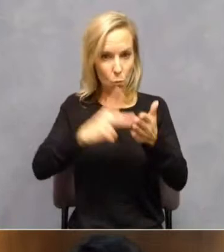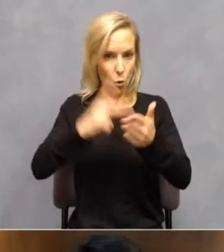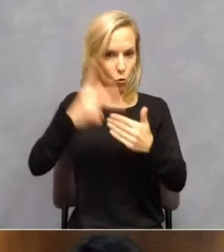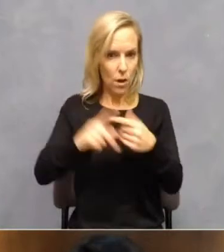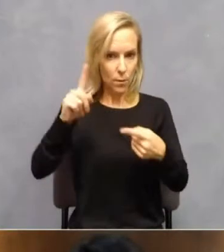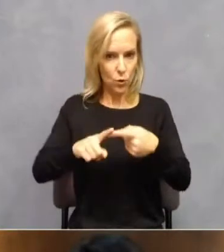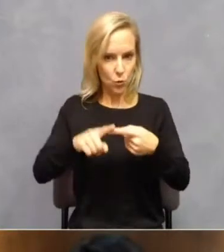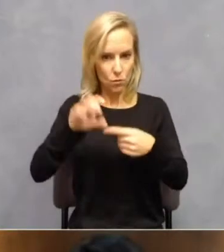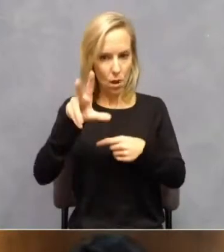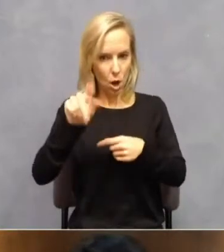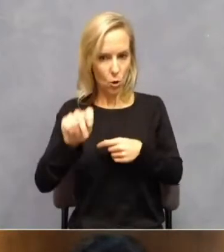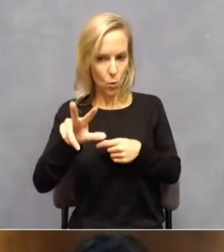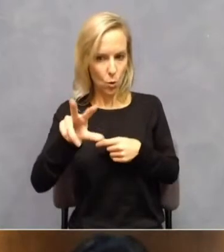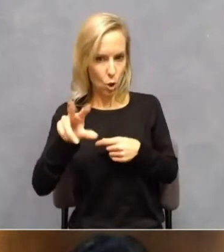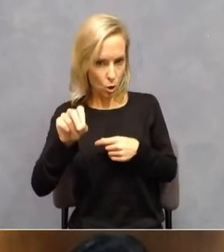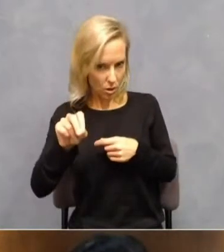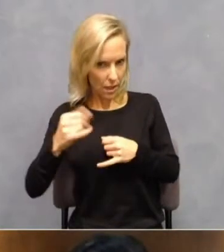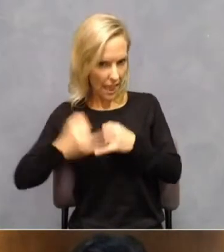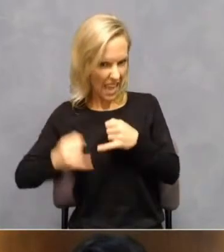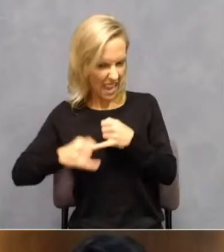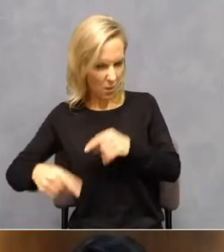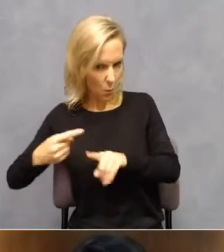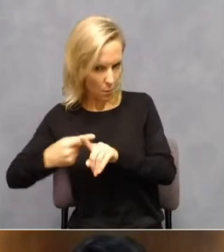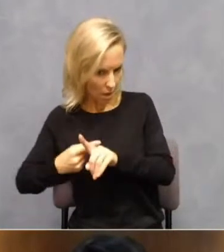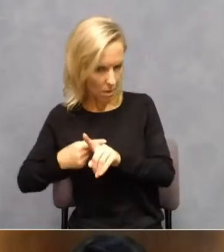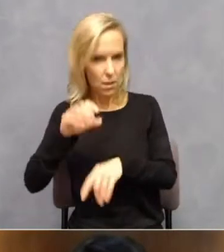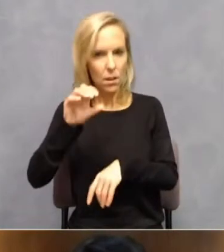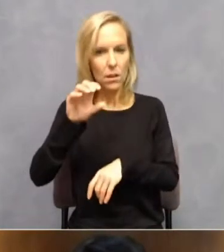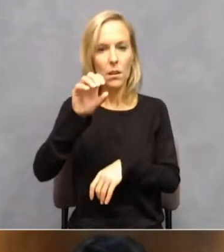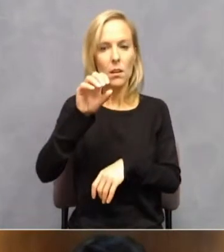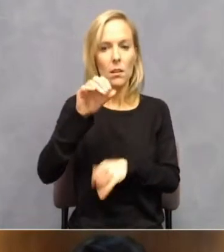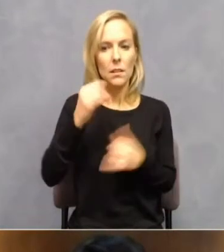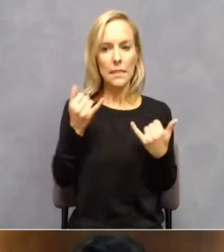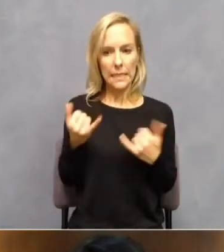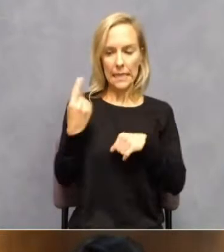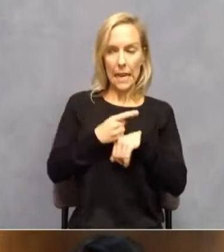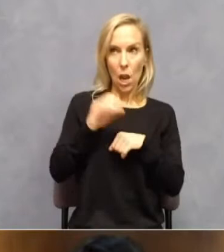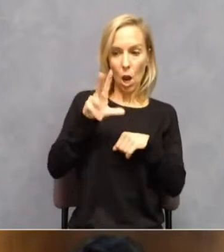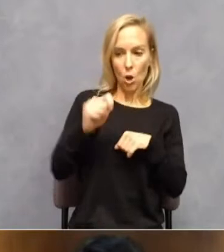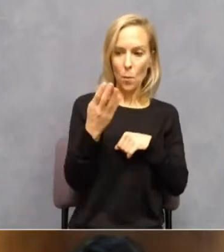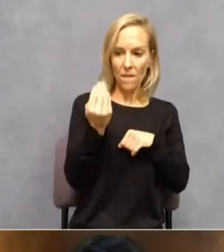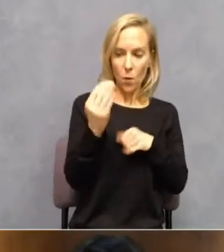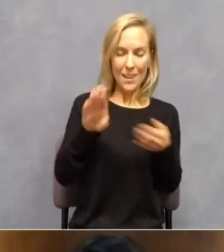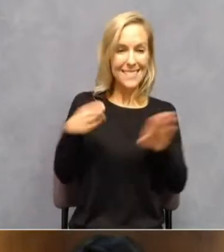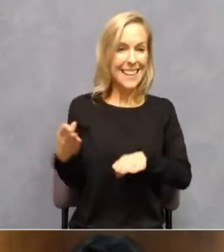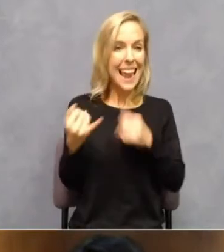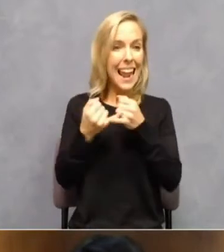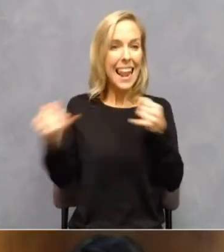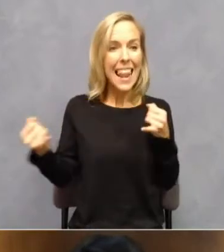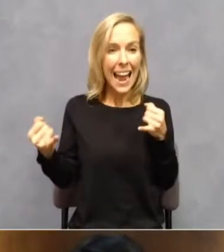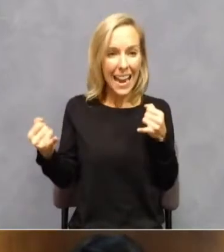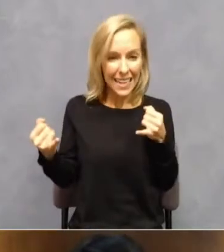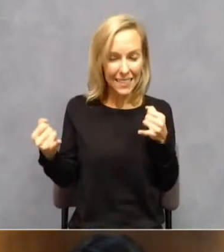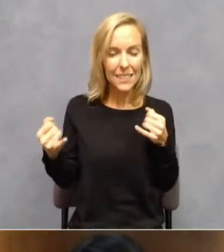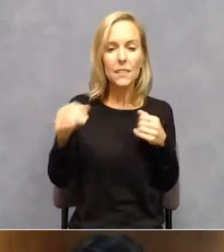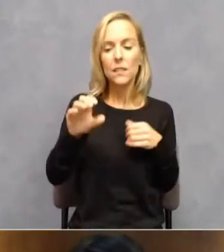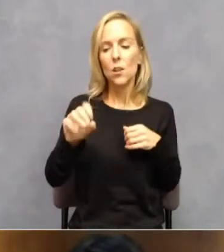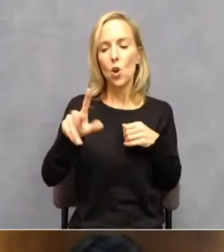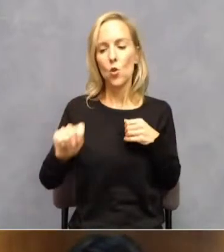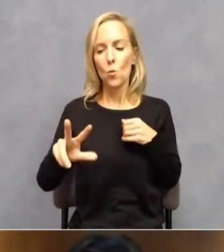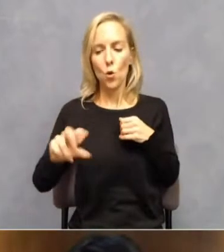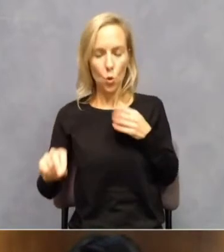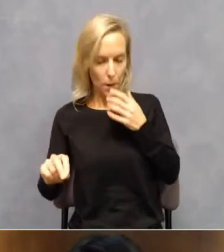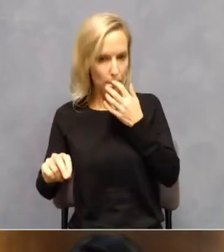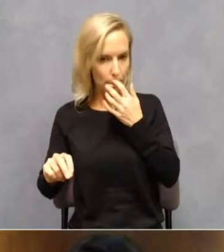So it is October 14th. And the deadline for this is on October 30th. So it is right